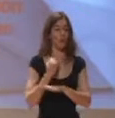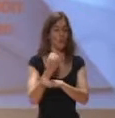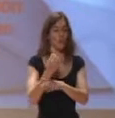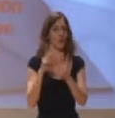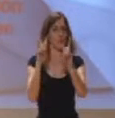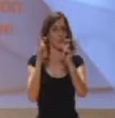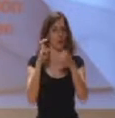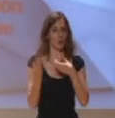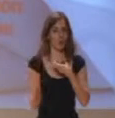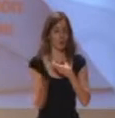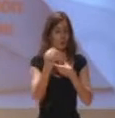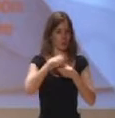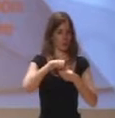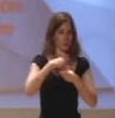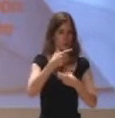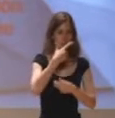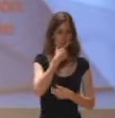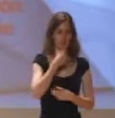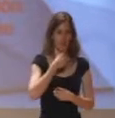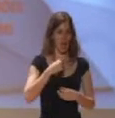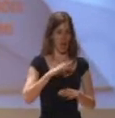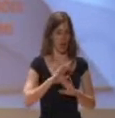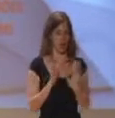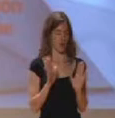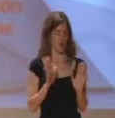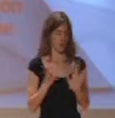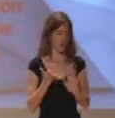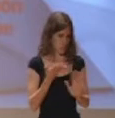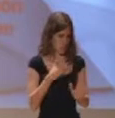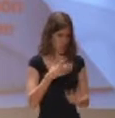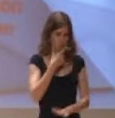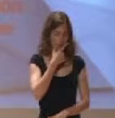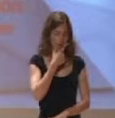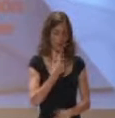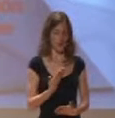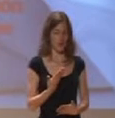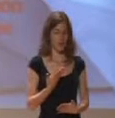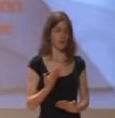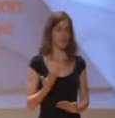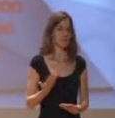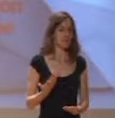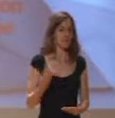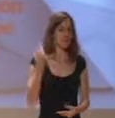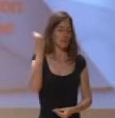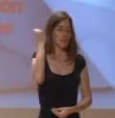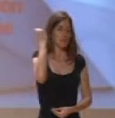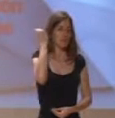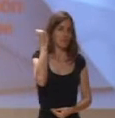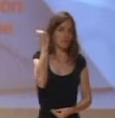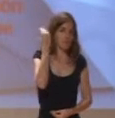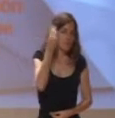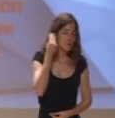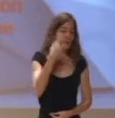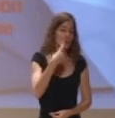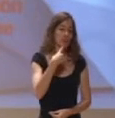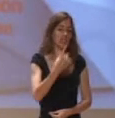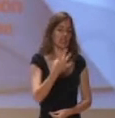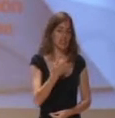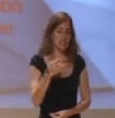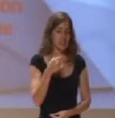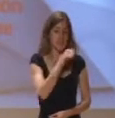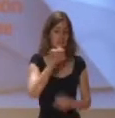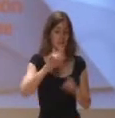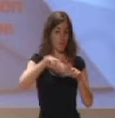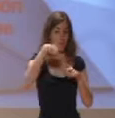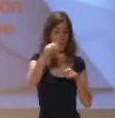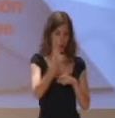new support product to this architecture is relatively straightforward. And I think, well,